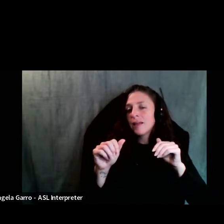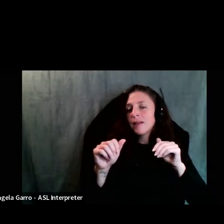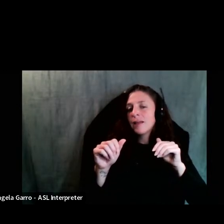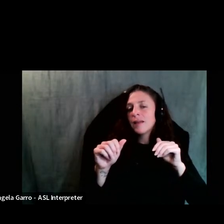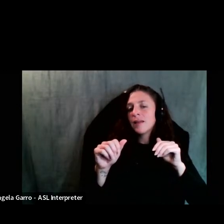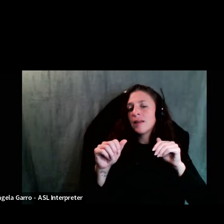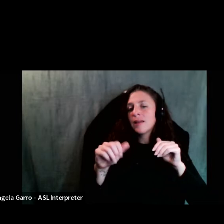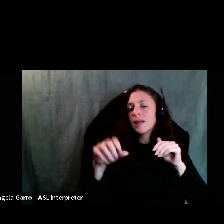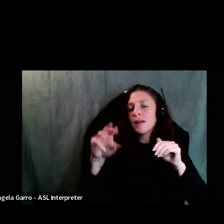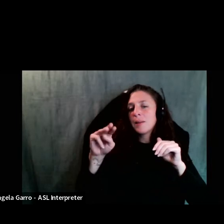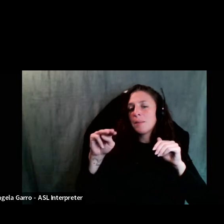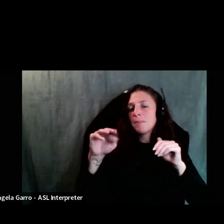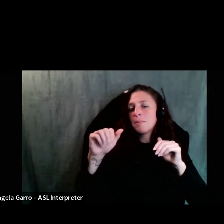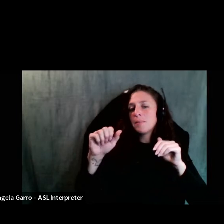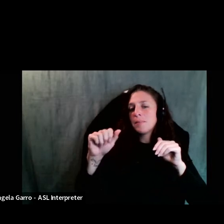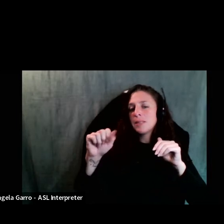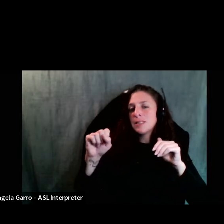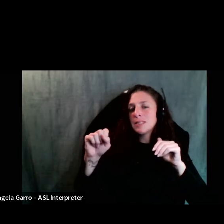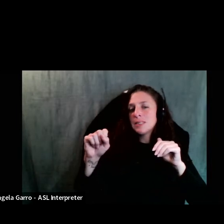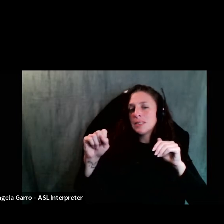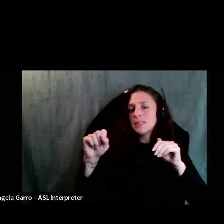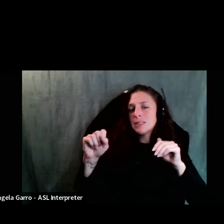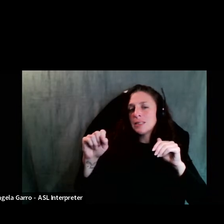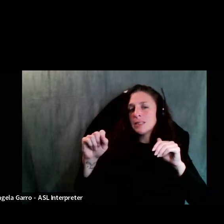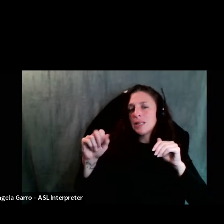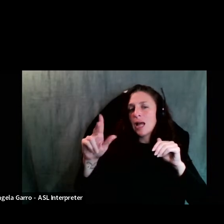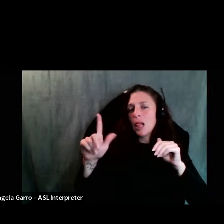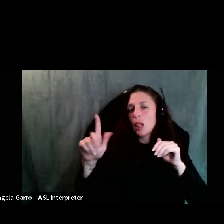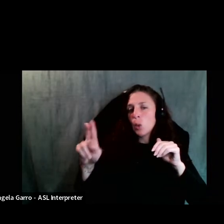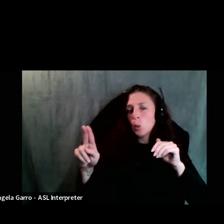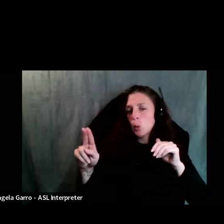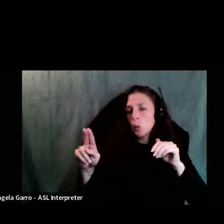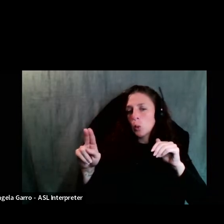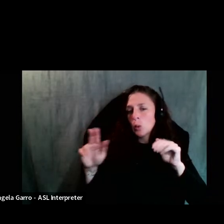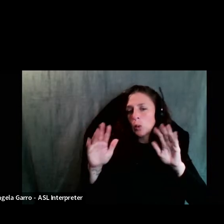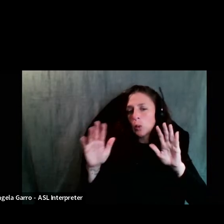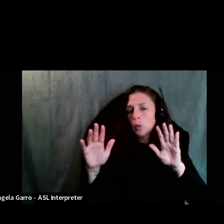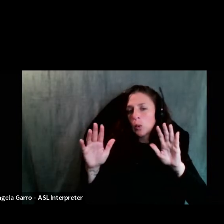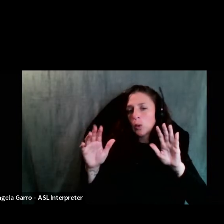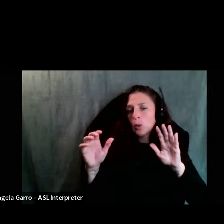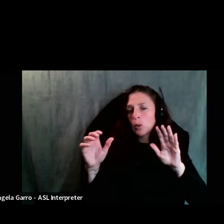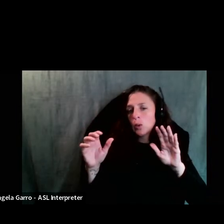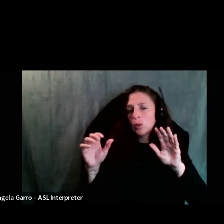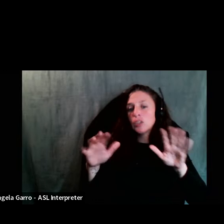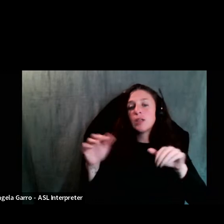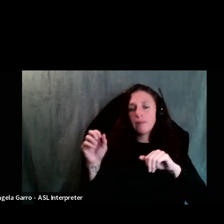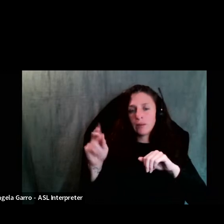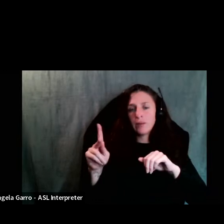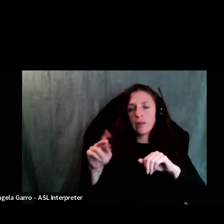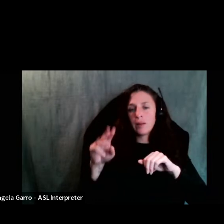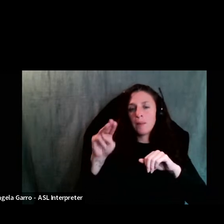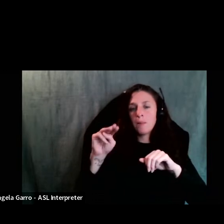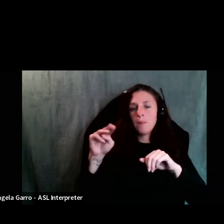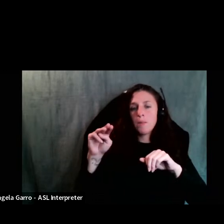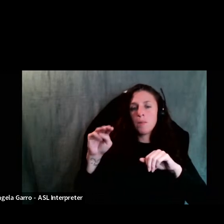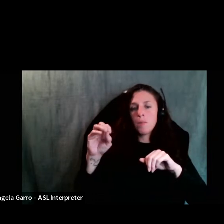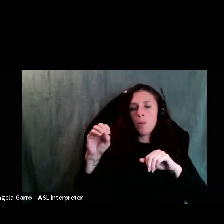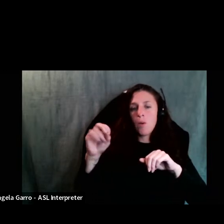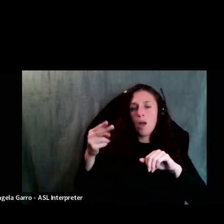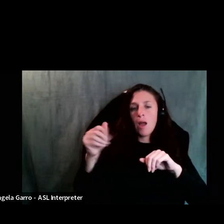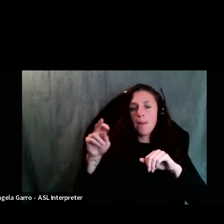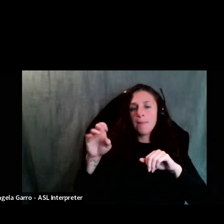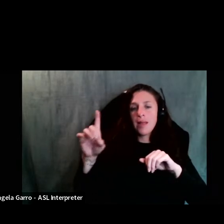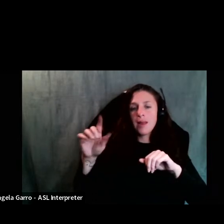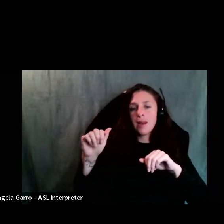Masahlu? Yes? She left. Okay. Mohammed Ali?